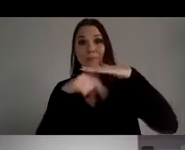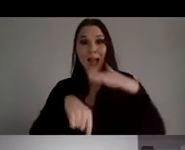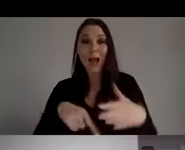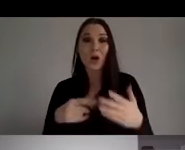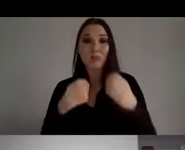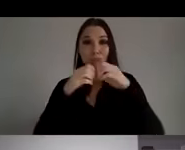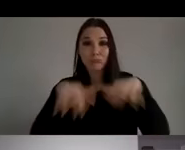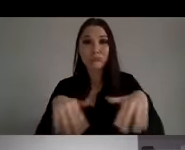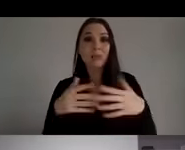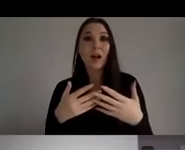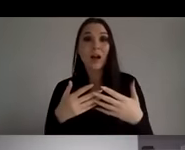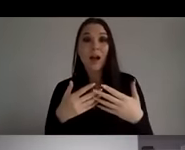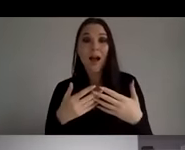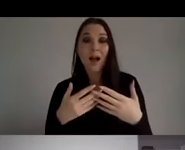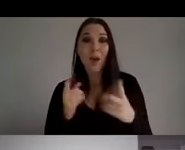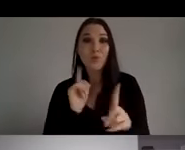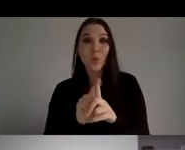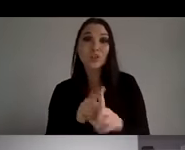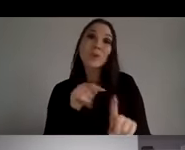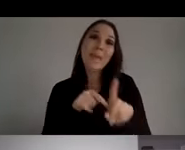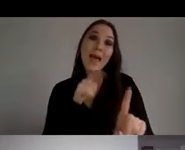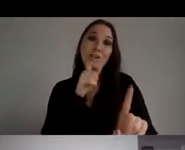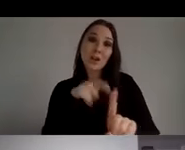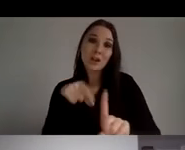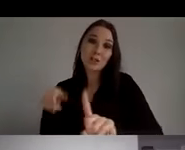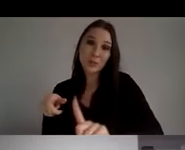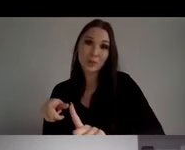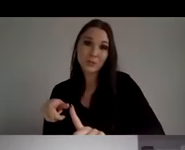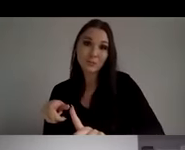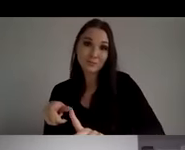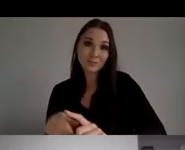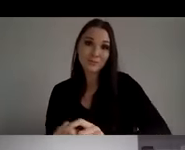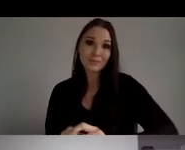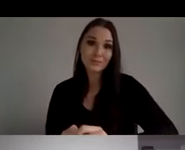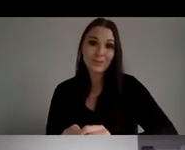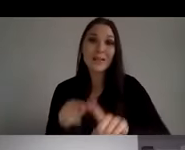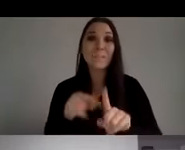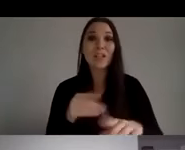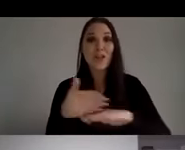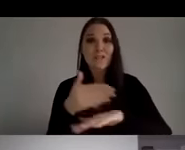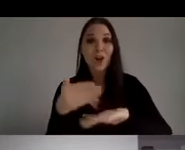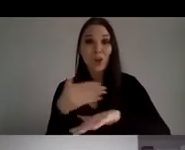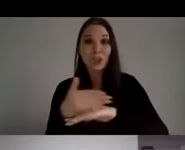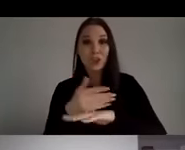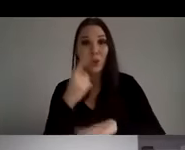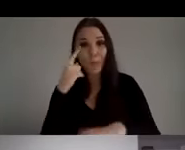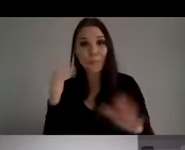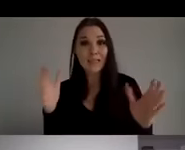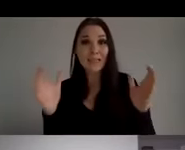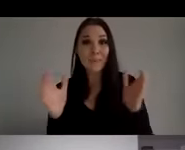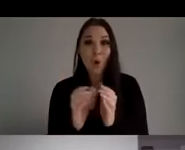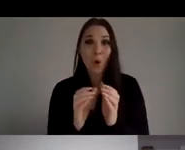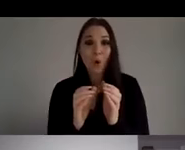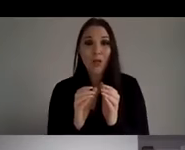with the customer, and really depends on the intended function itself. So there could be a small sentence that